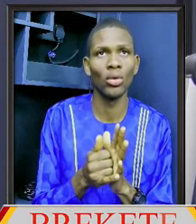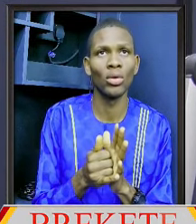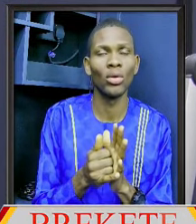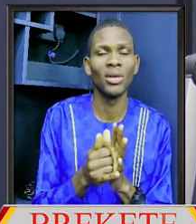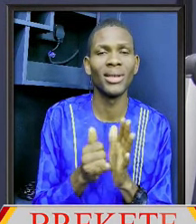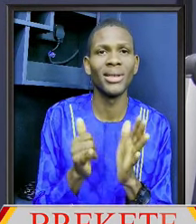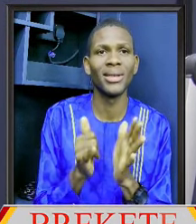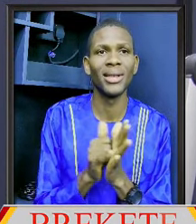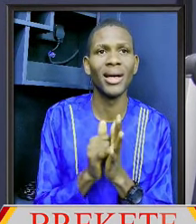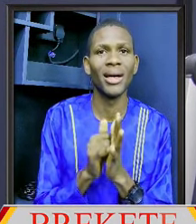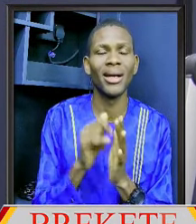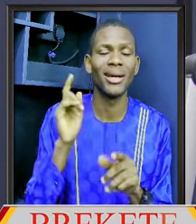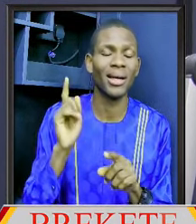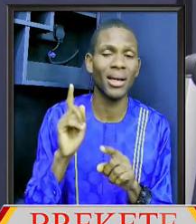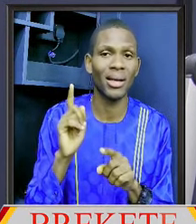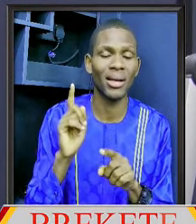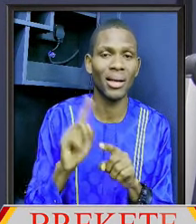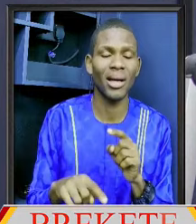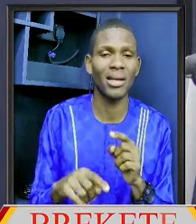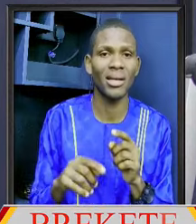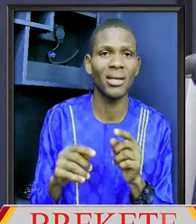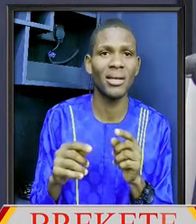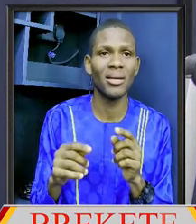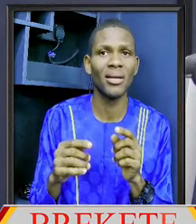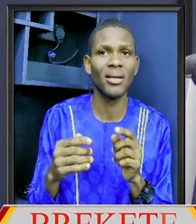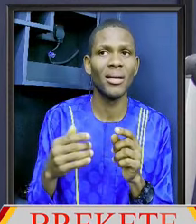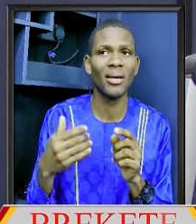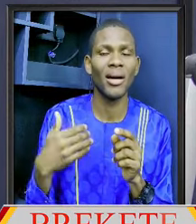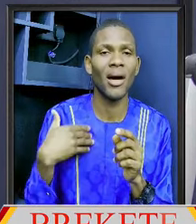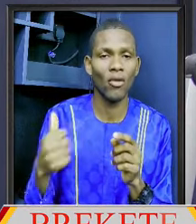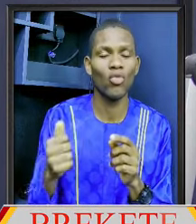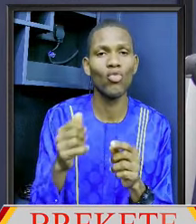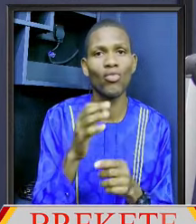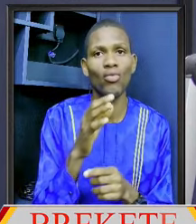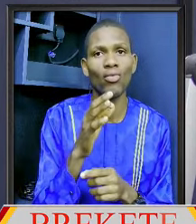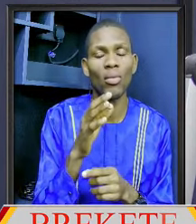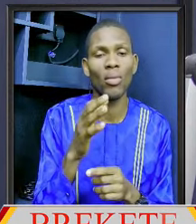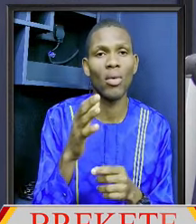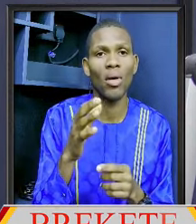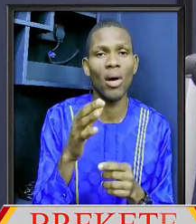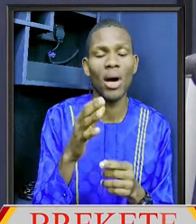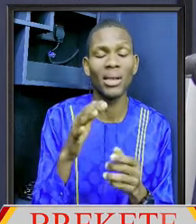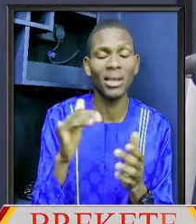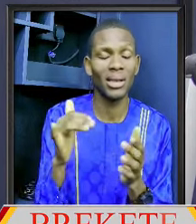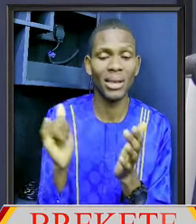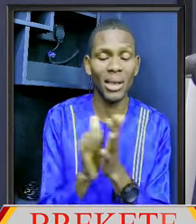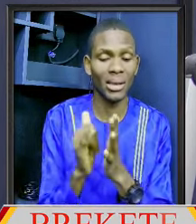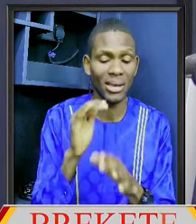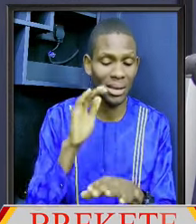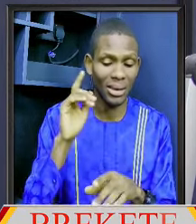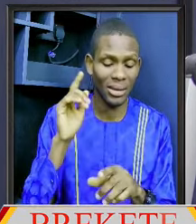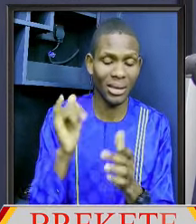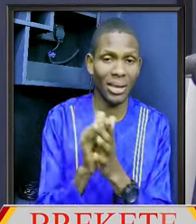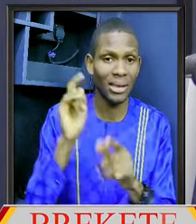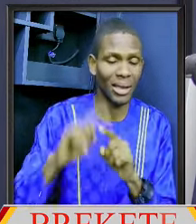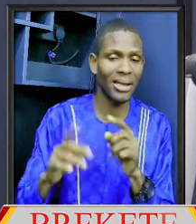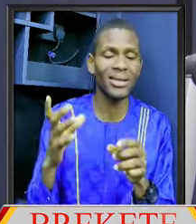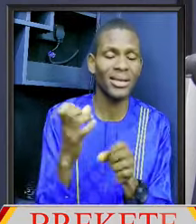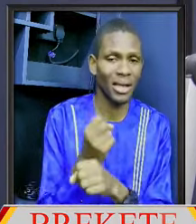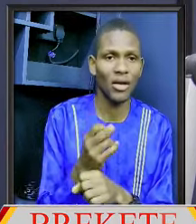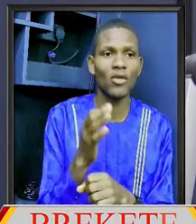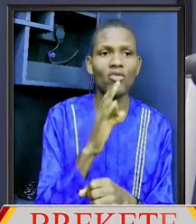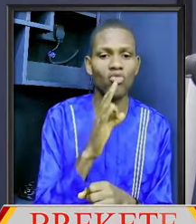those that cannot afford food feel throughout the day. So you can have sympathy